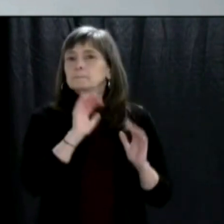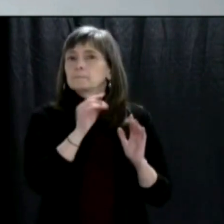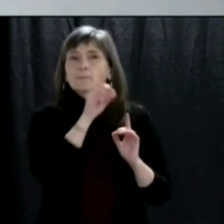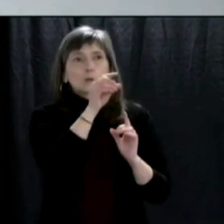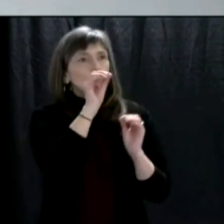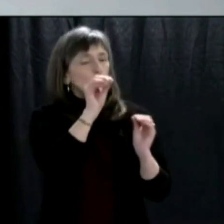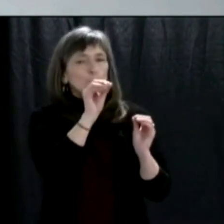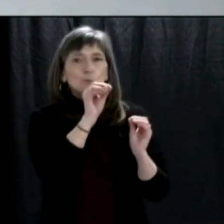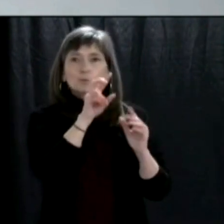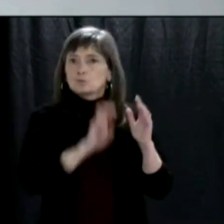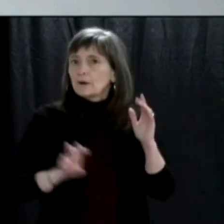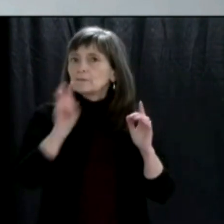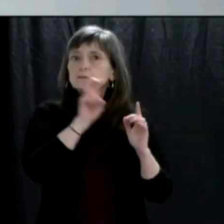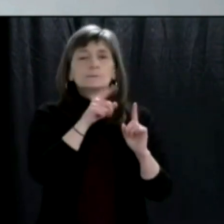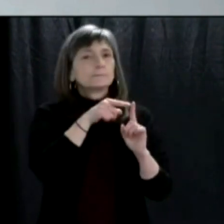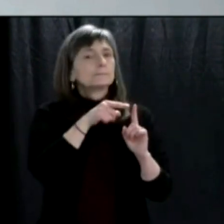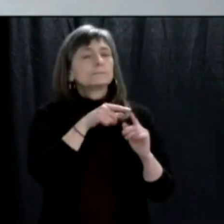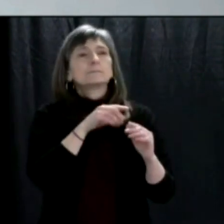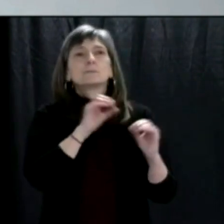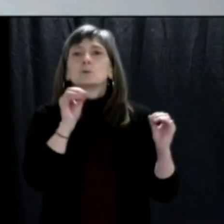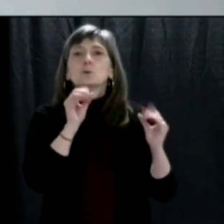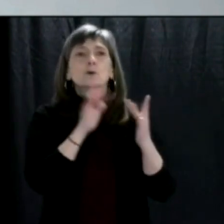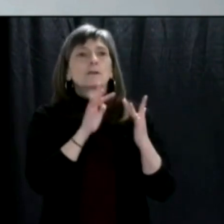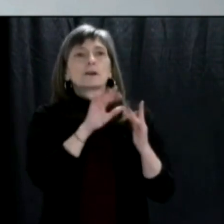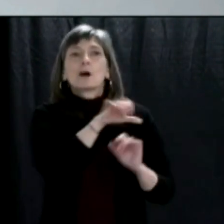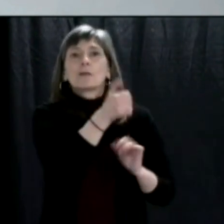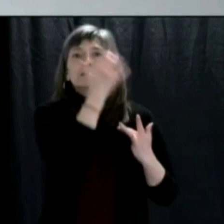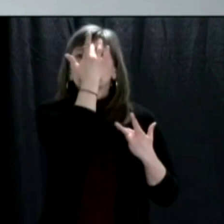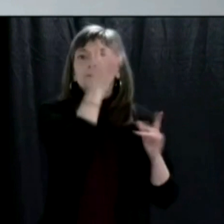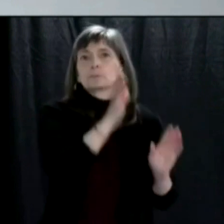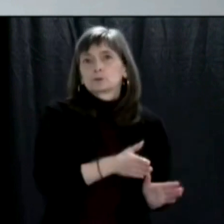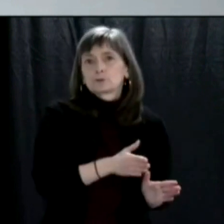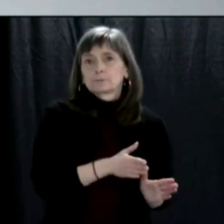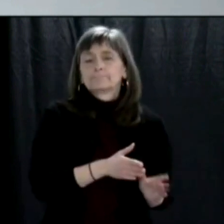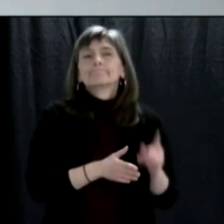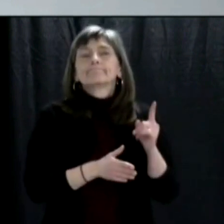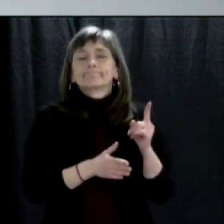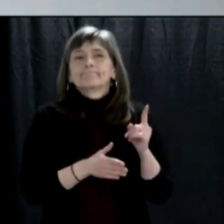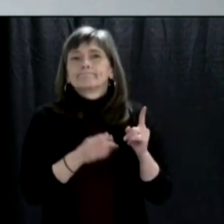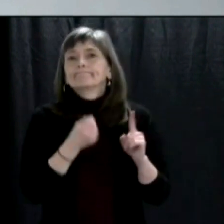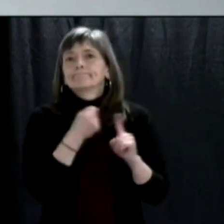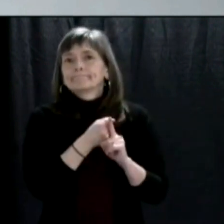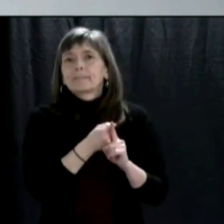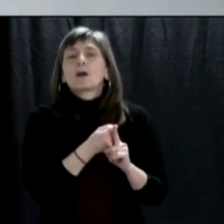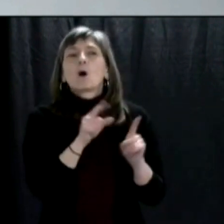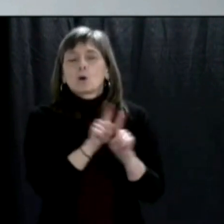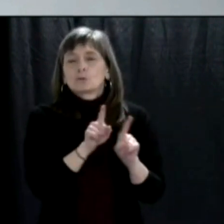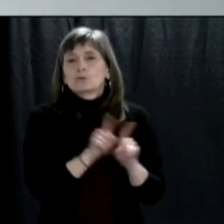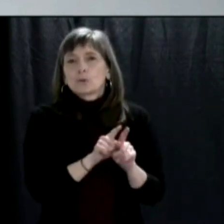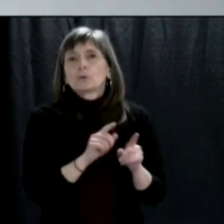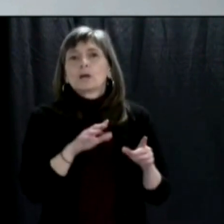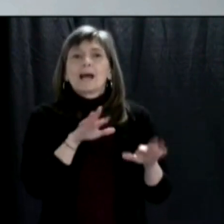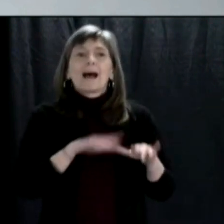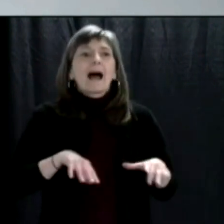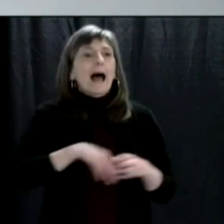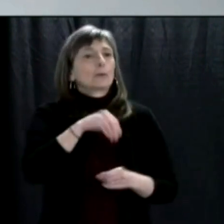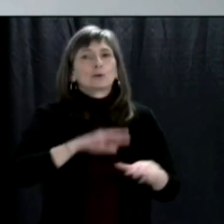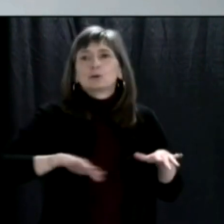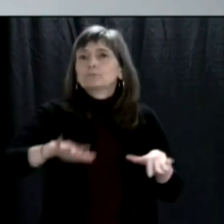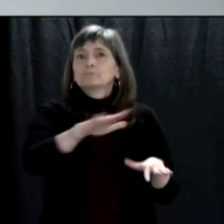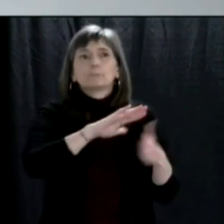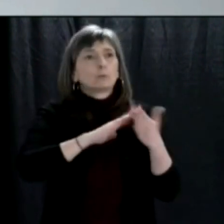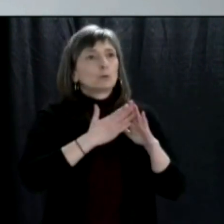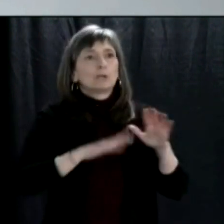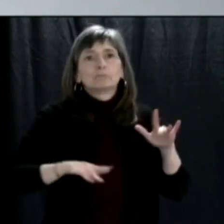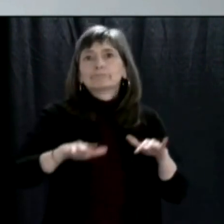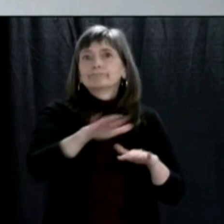with a confirmed case of COVID-19. So it appears this is a case of community transmission as well. Patients who were in close